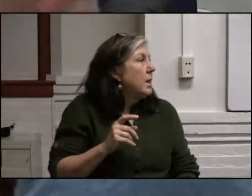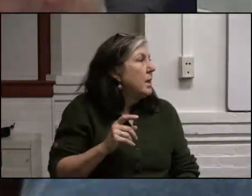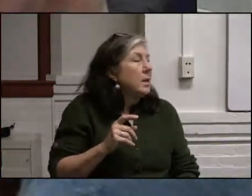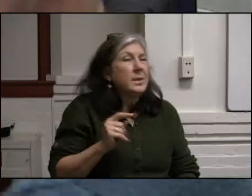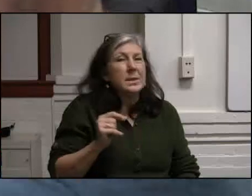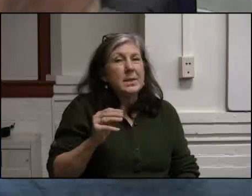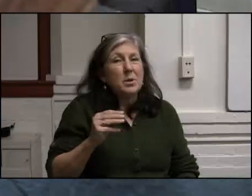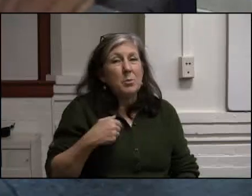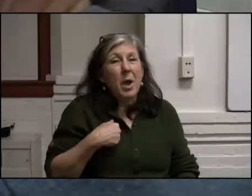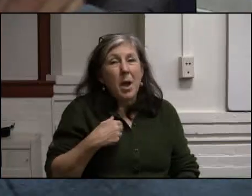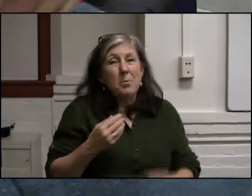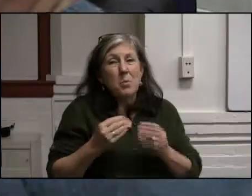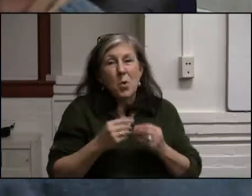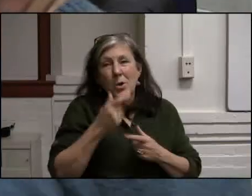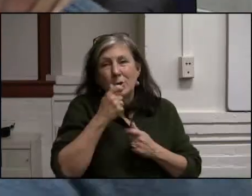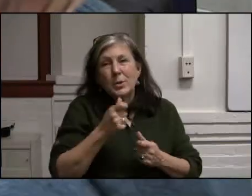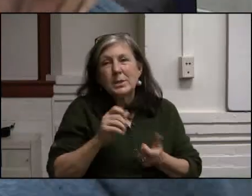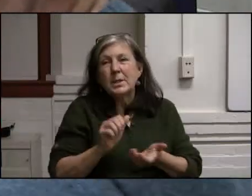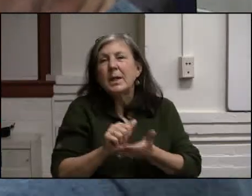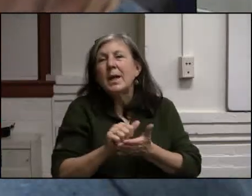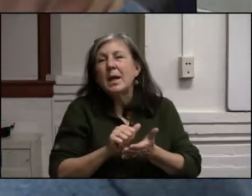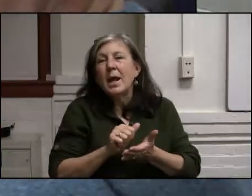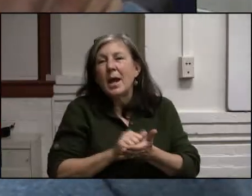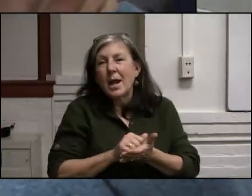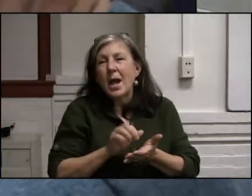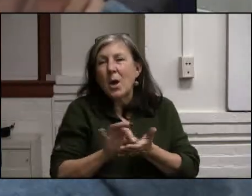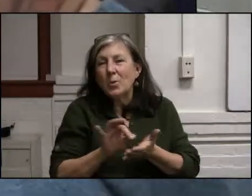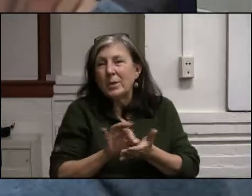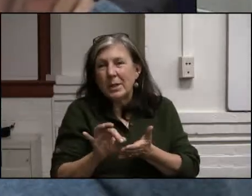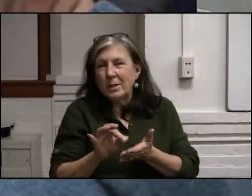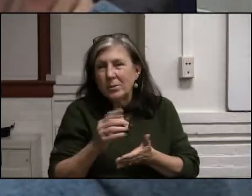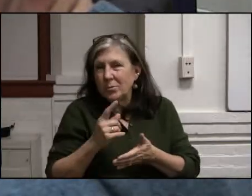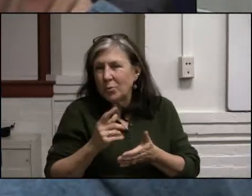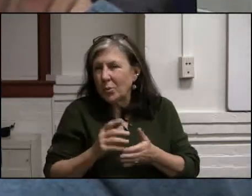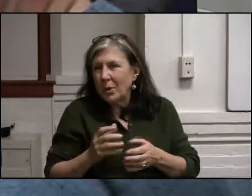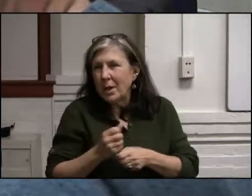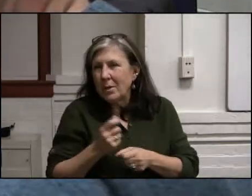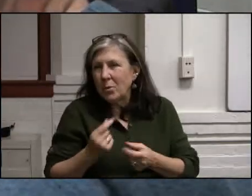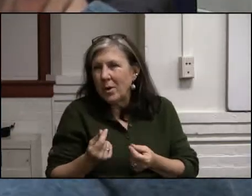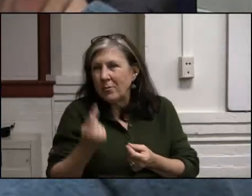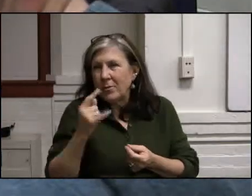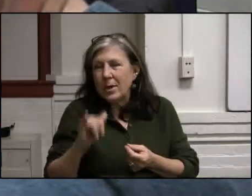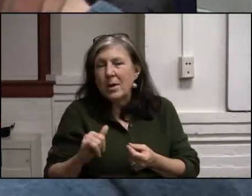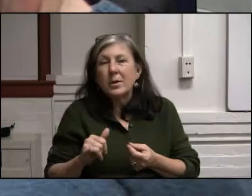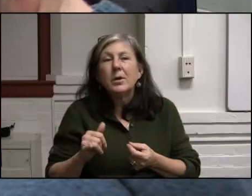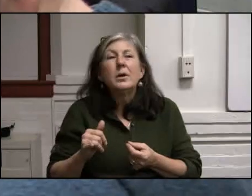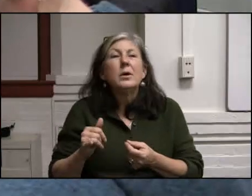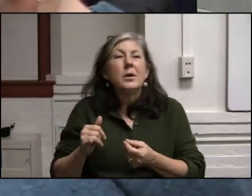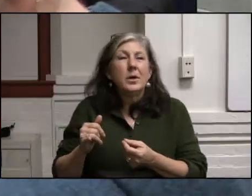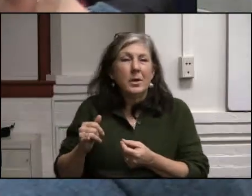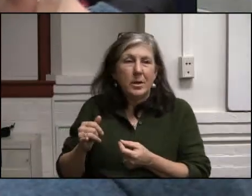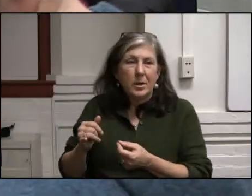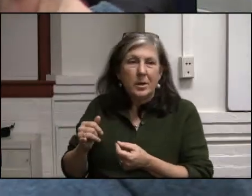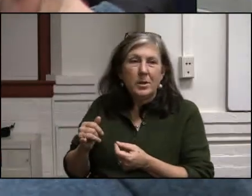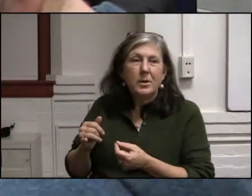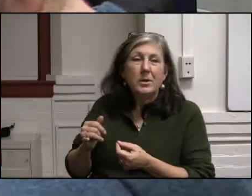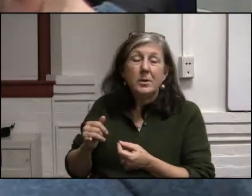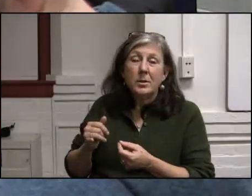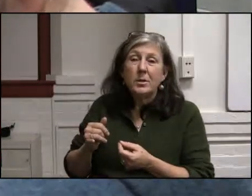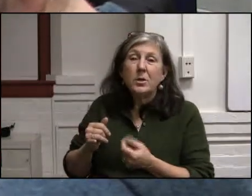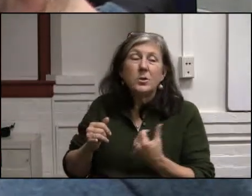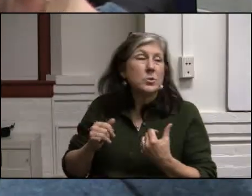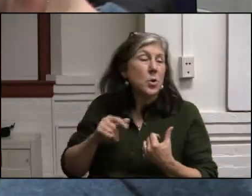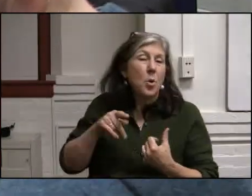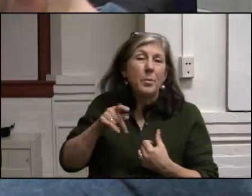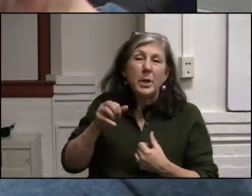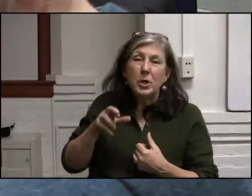real. So how about if we provide that required versus voluntary answer? That's a really clear, is